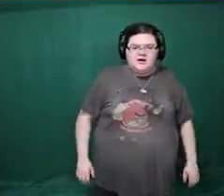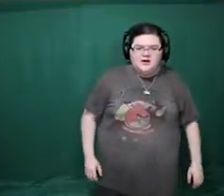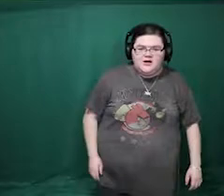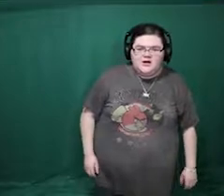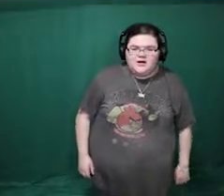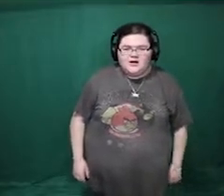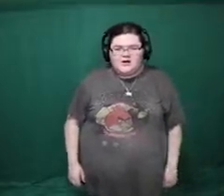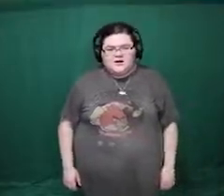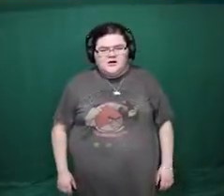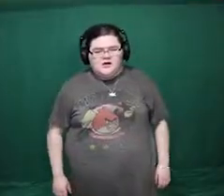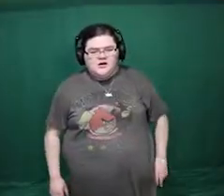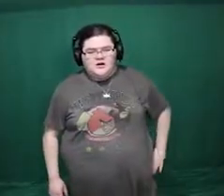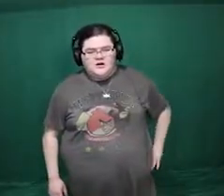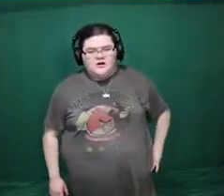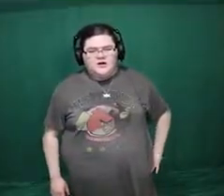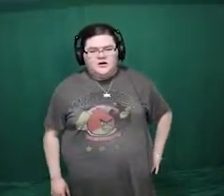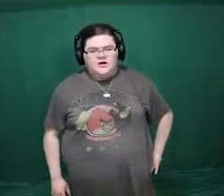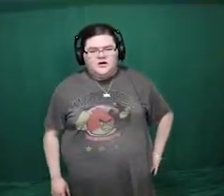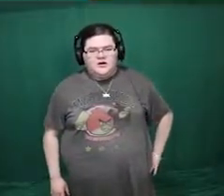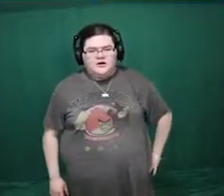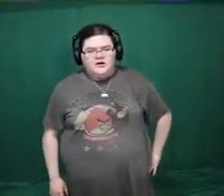too.